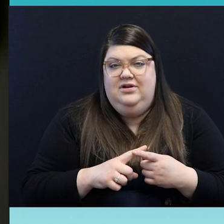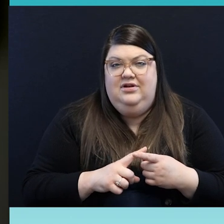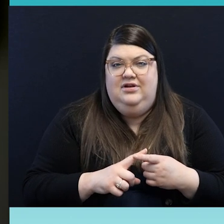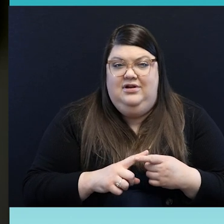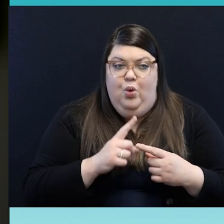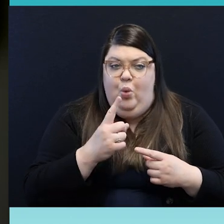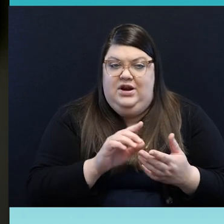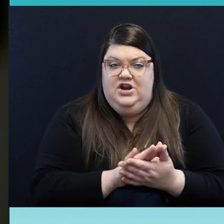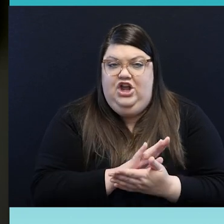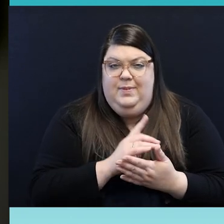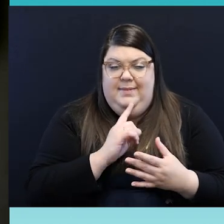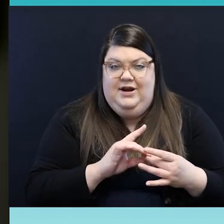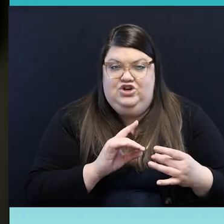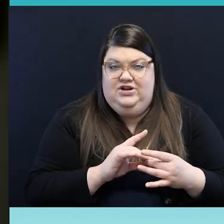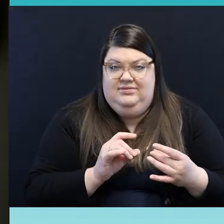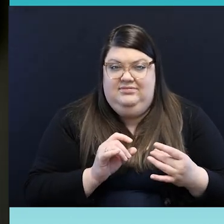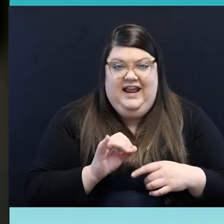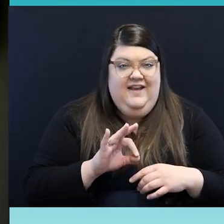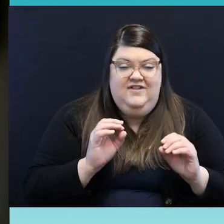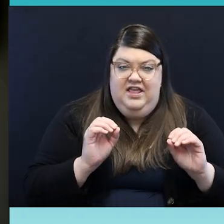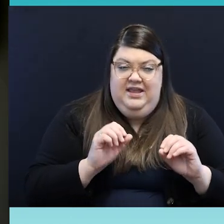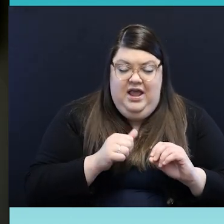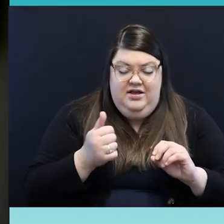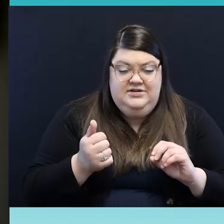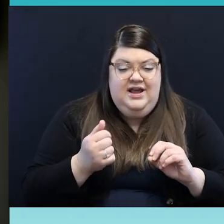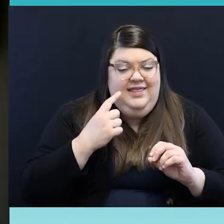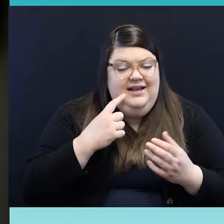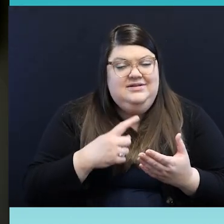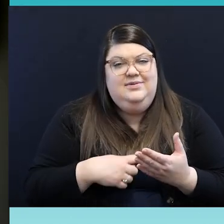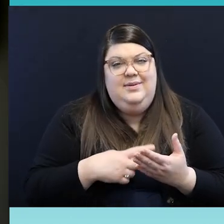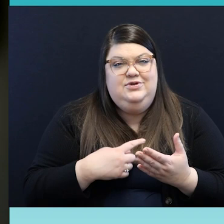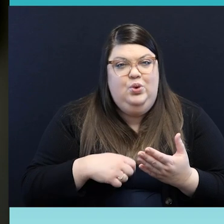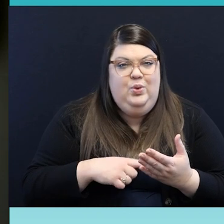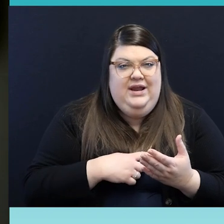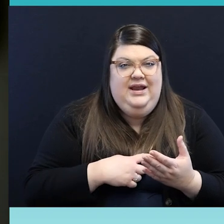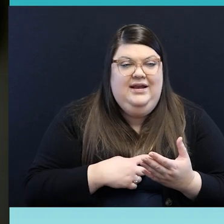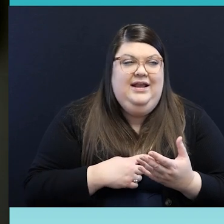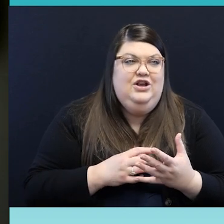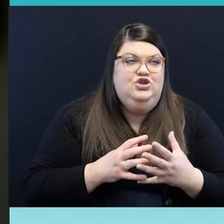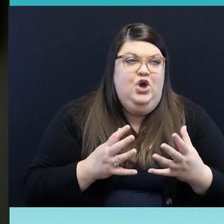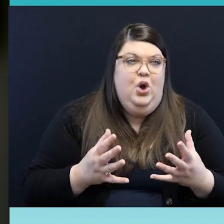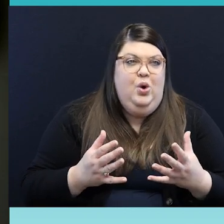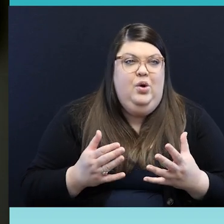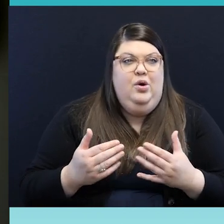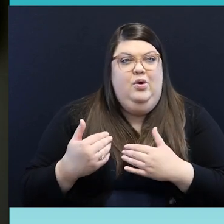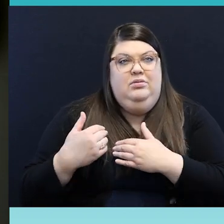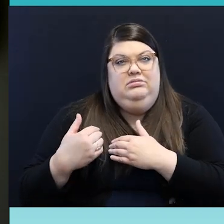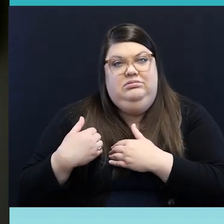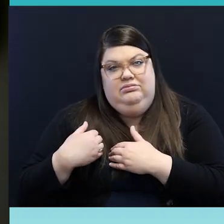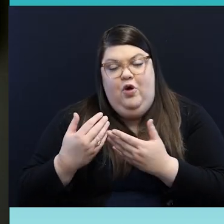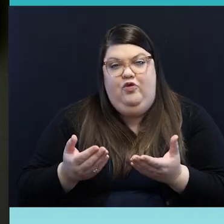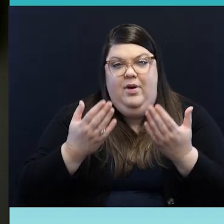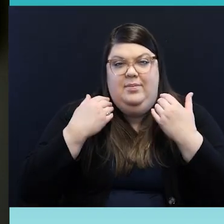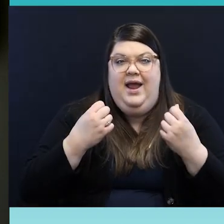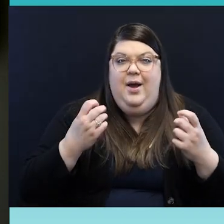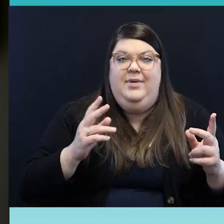mentioned. If nothing else, I think sometimes we get so encumbered by how